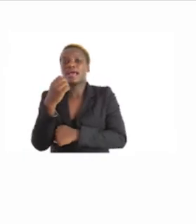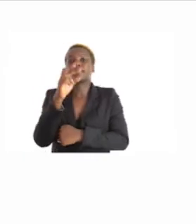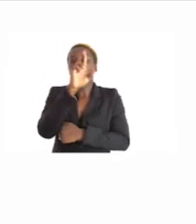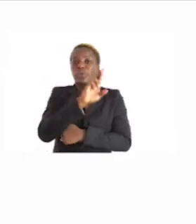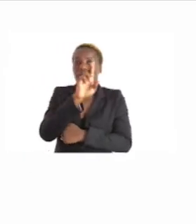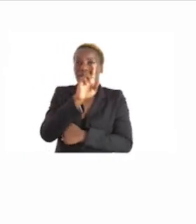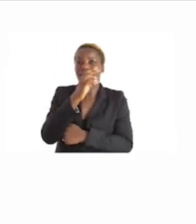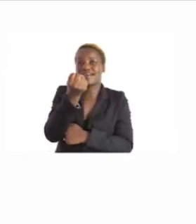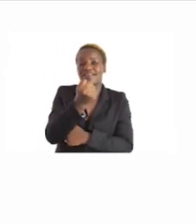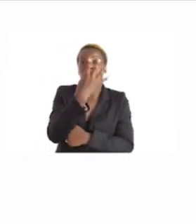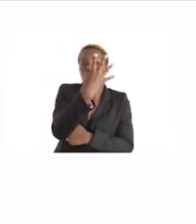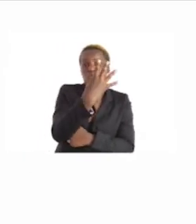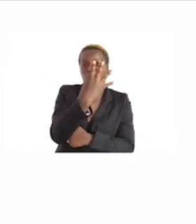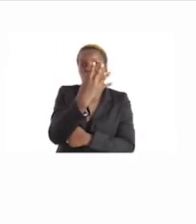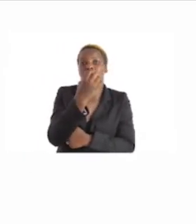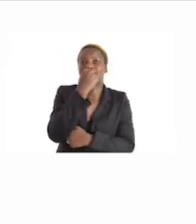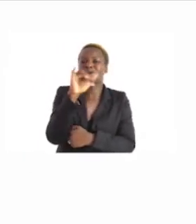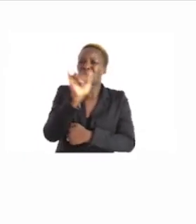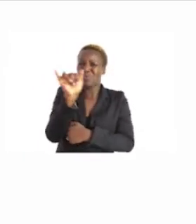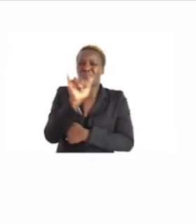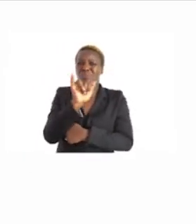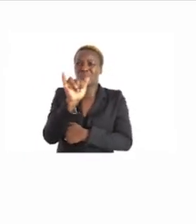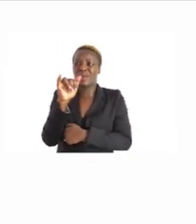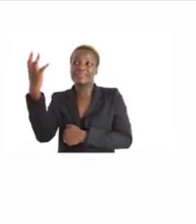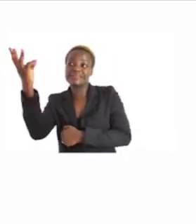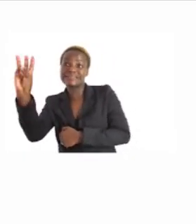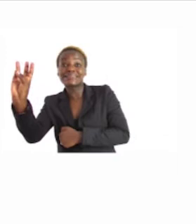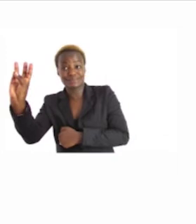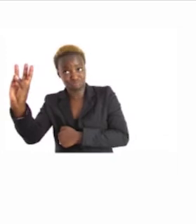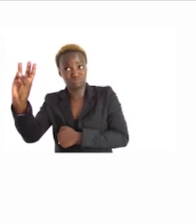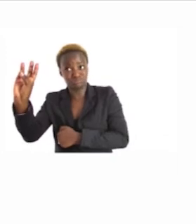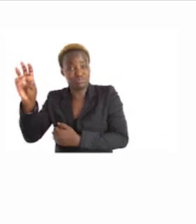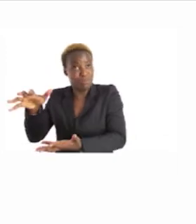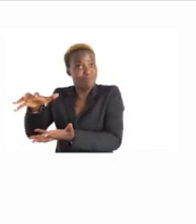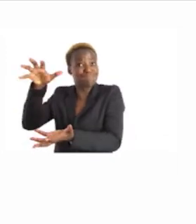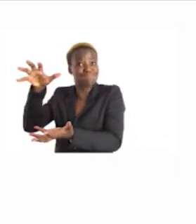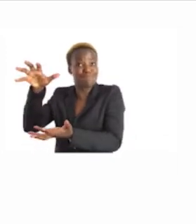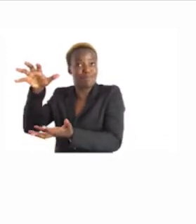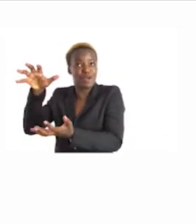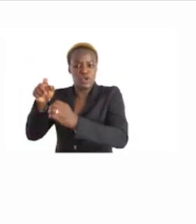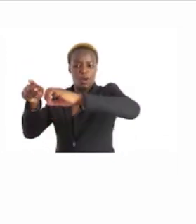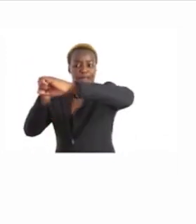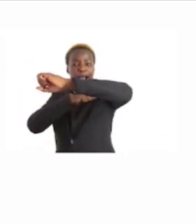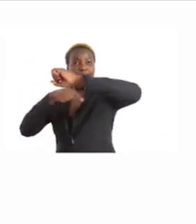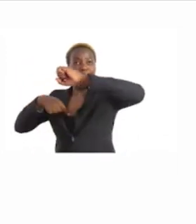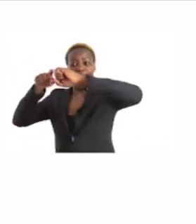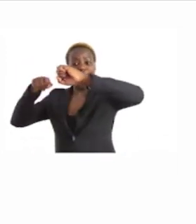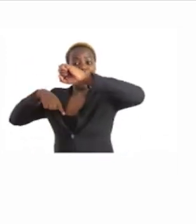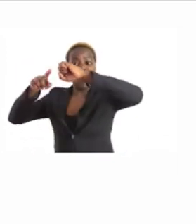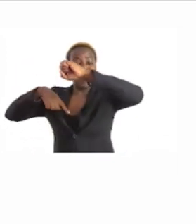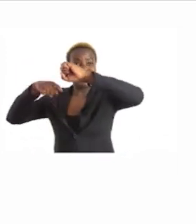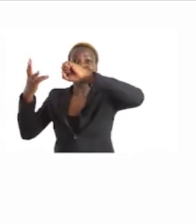is greater? Yes, of course. The 6 is greater than the 4, so the mouth should